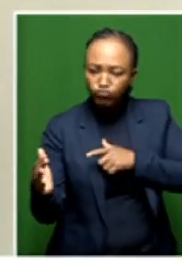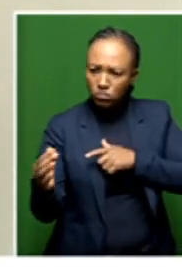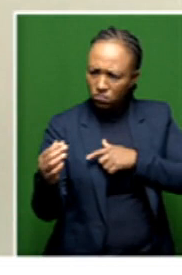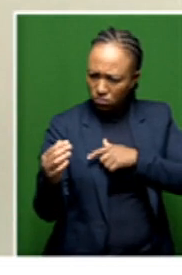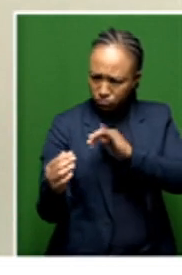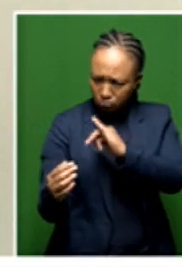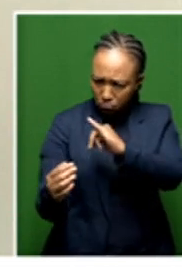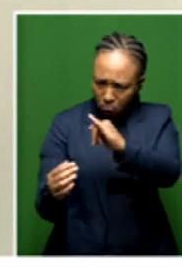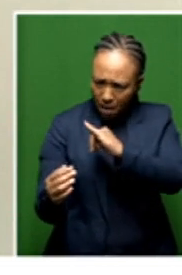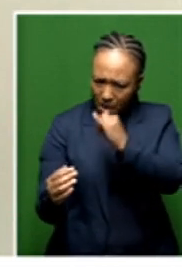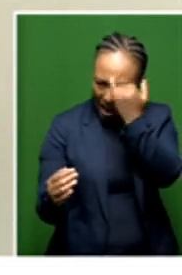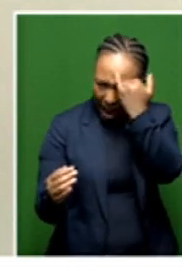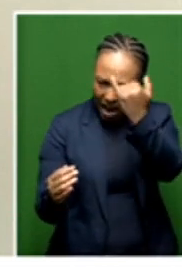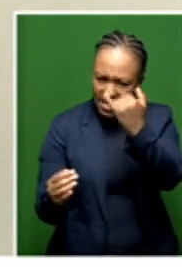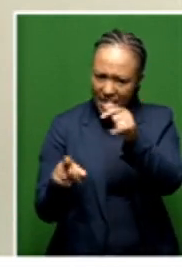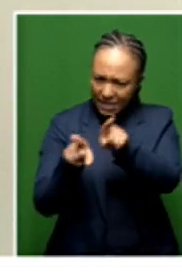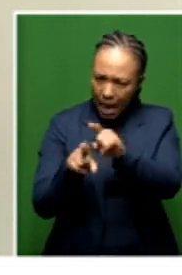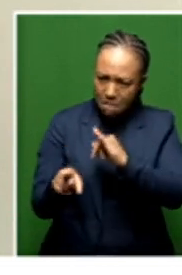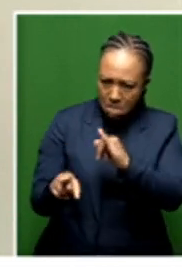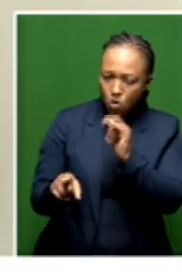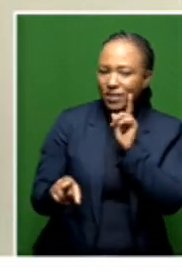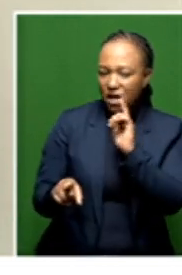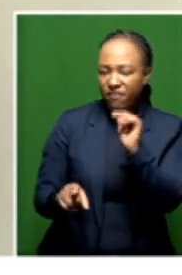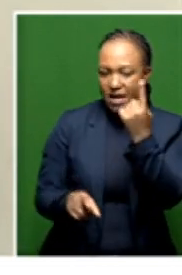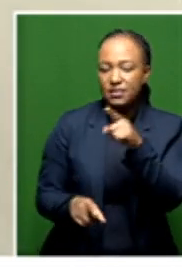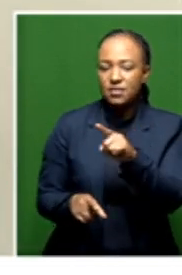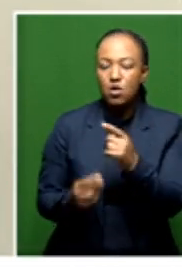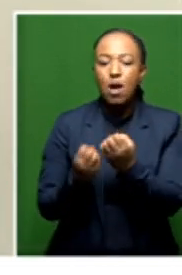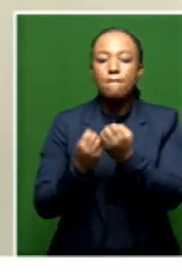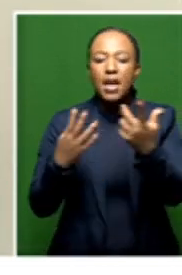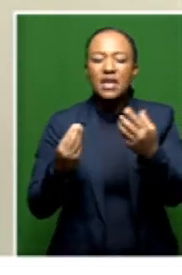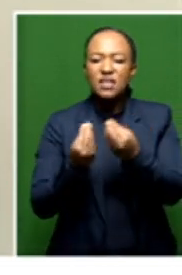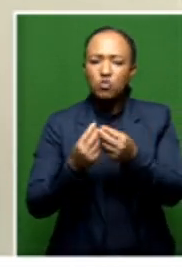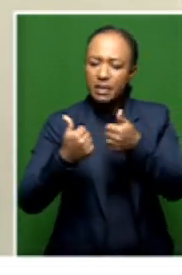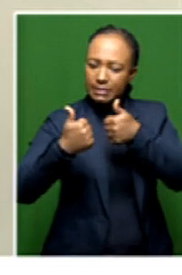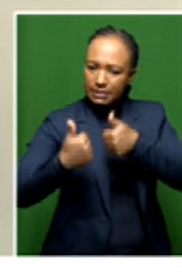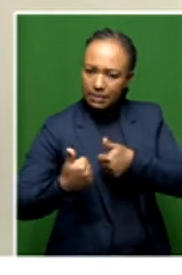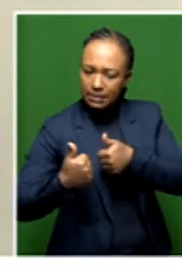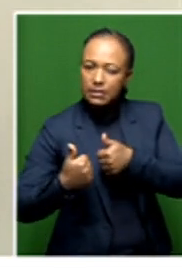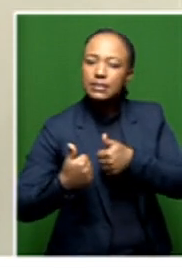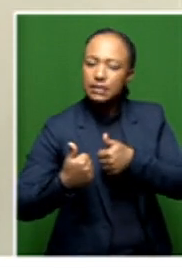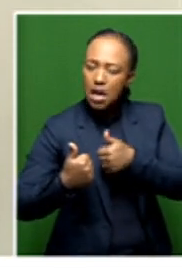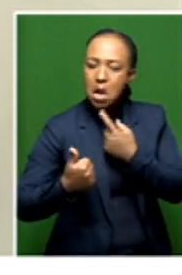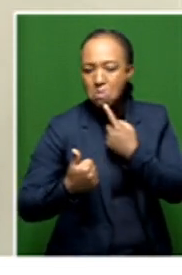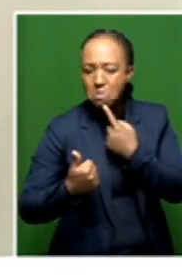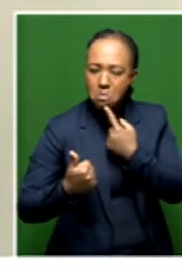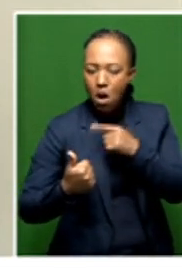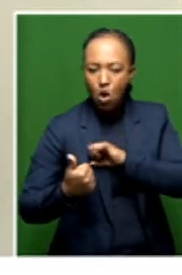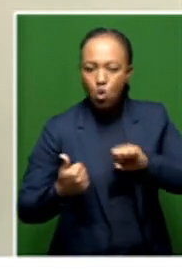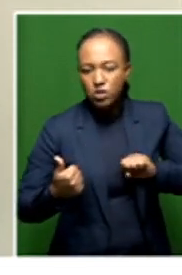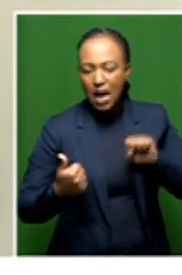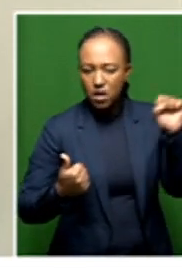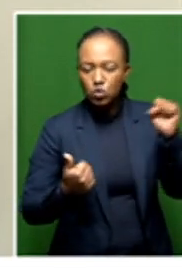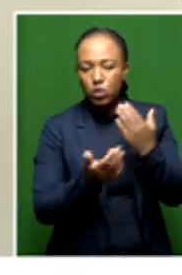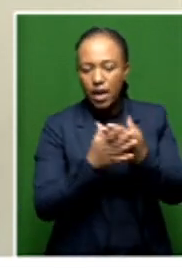same ideological perspective. So there are a number of things that we'll need to sit down and look into, and then COSATU will take a decision, like